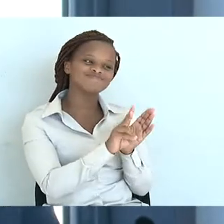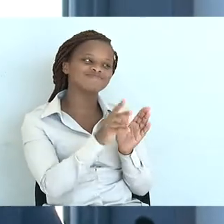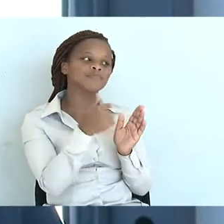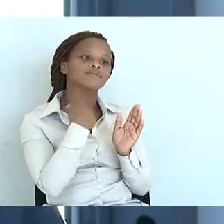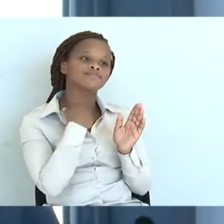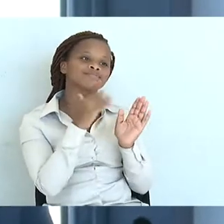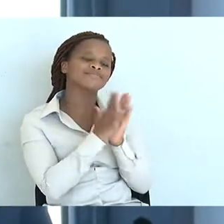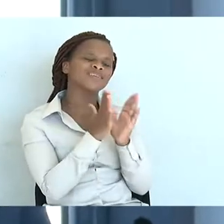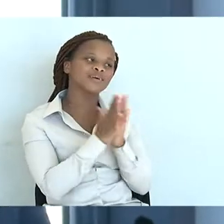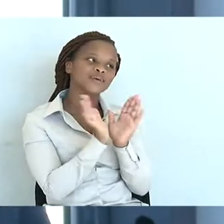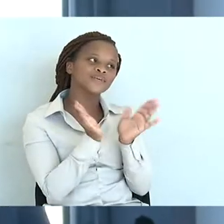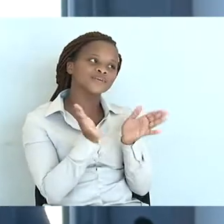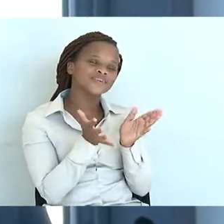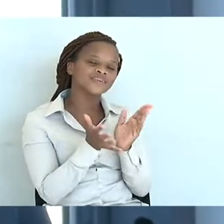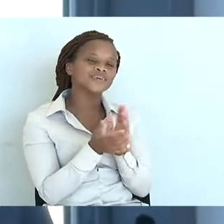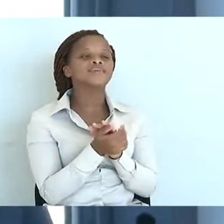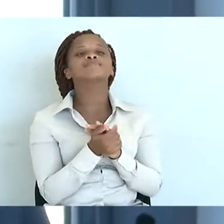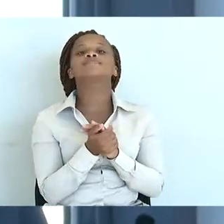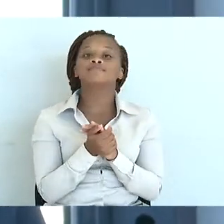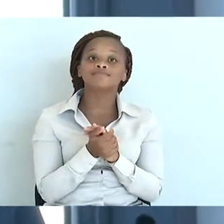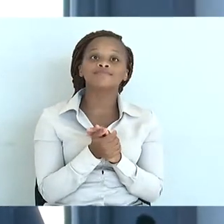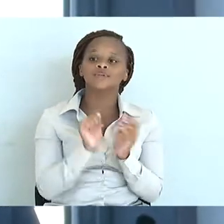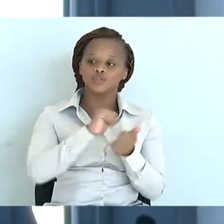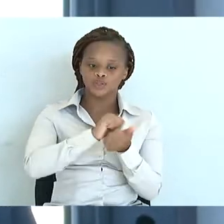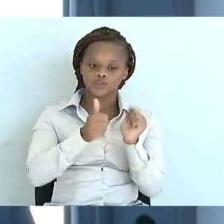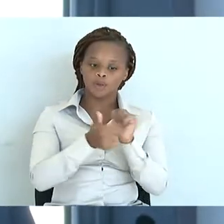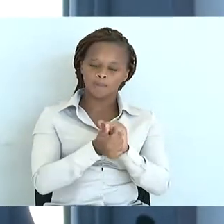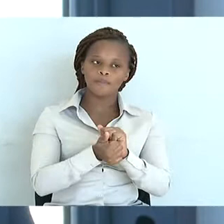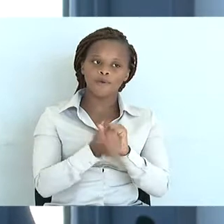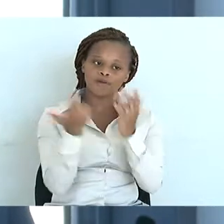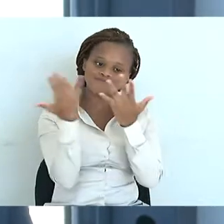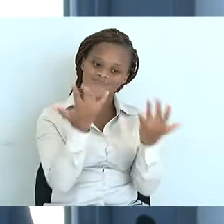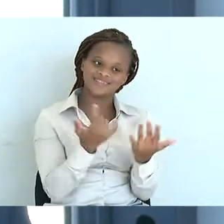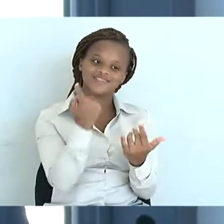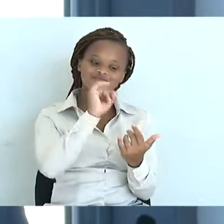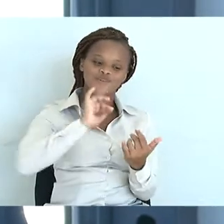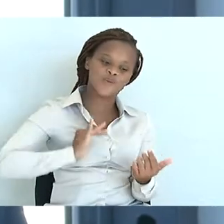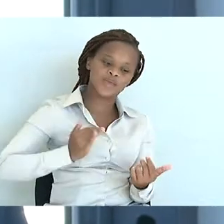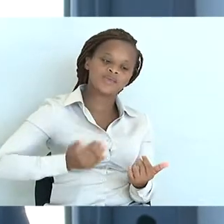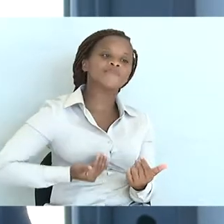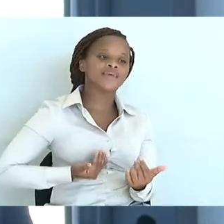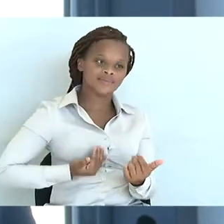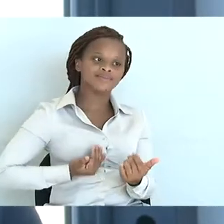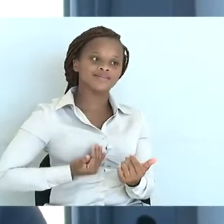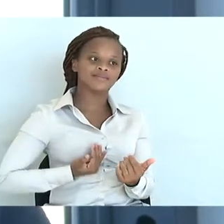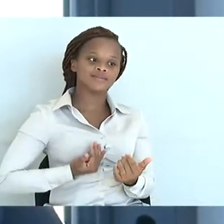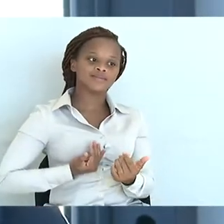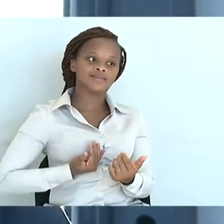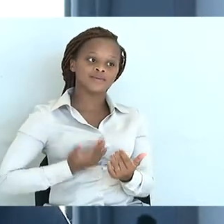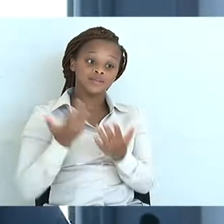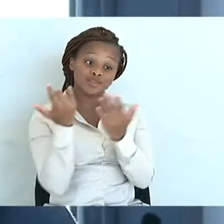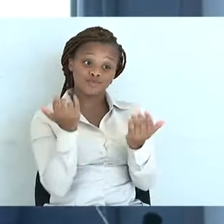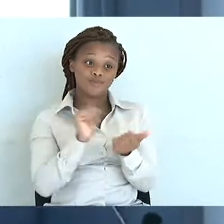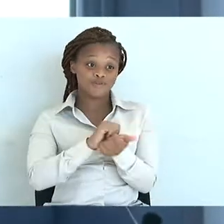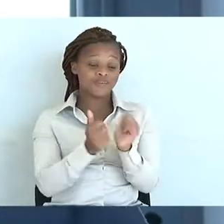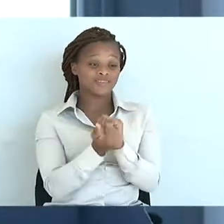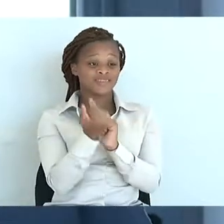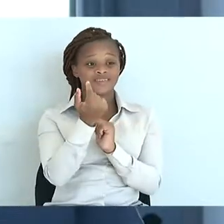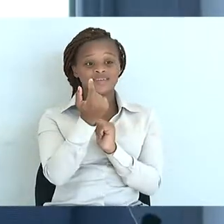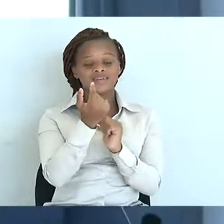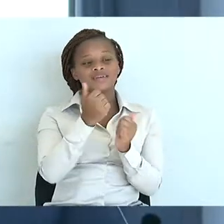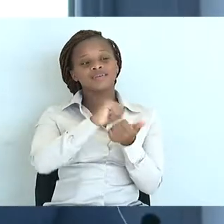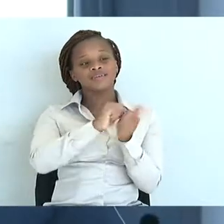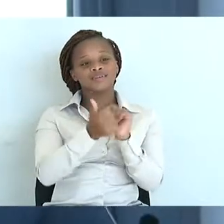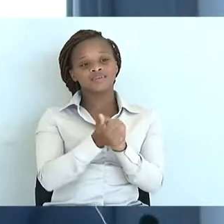it's a sports budget for women. We don't have sports budget for women within our